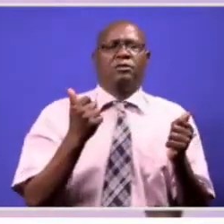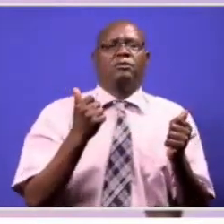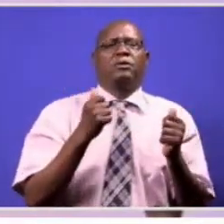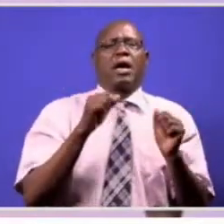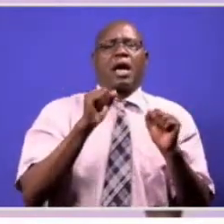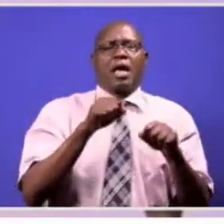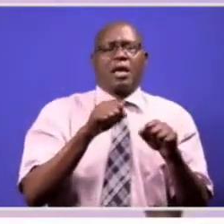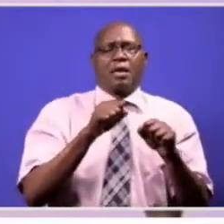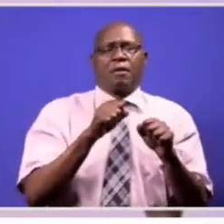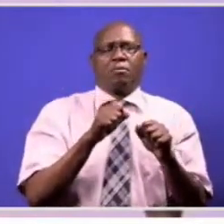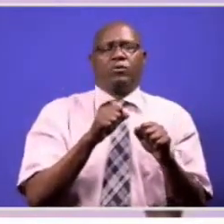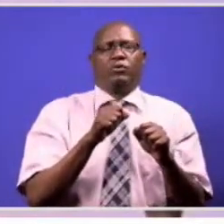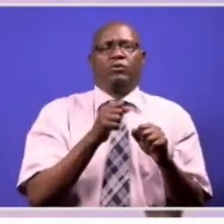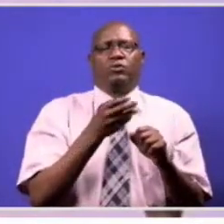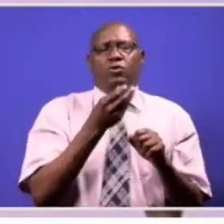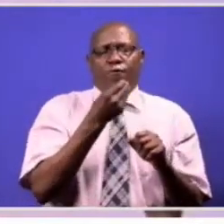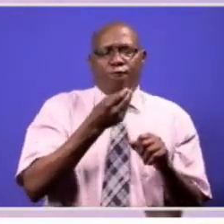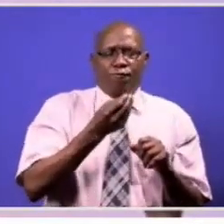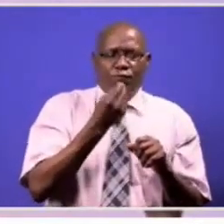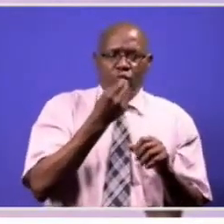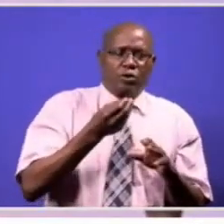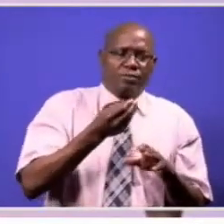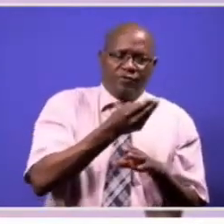our people whether there is rain